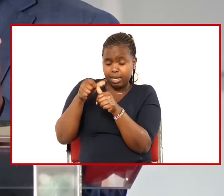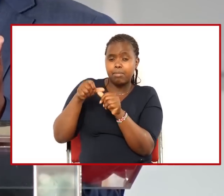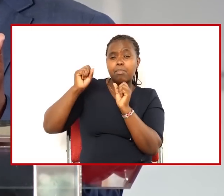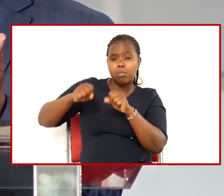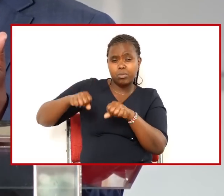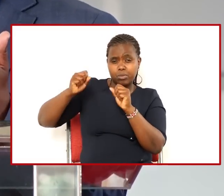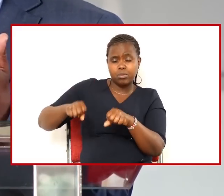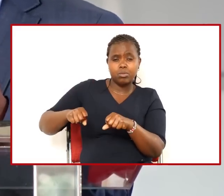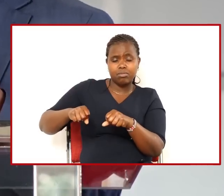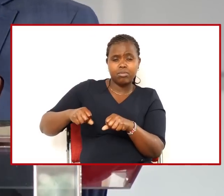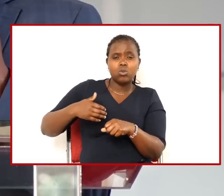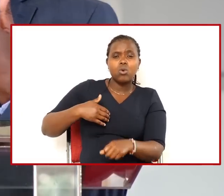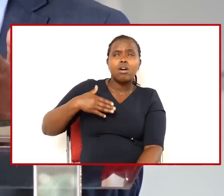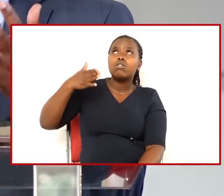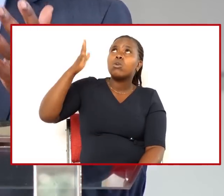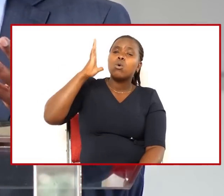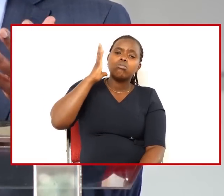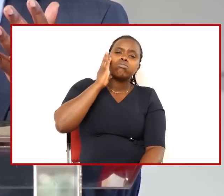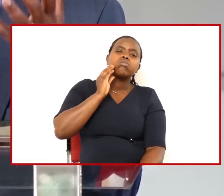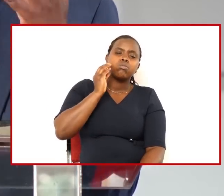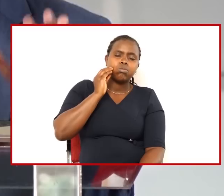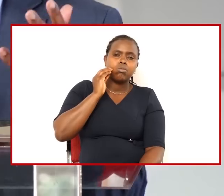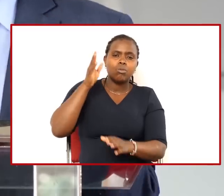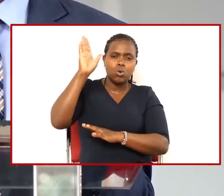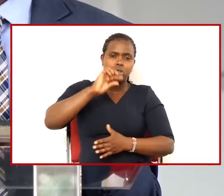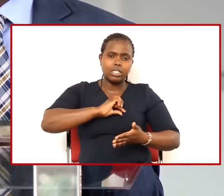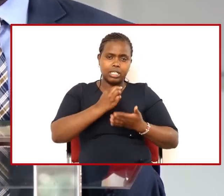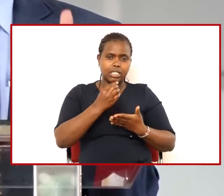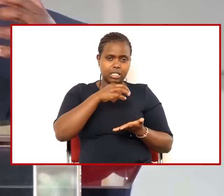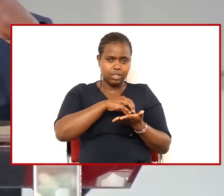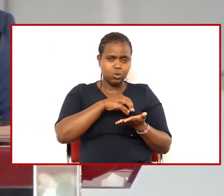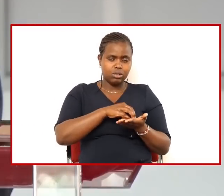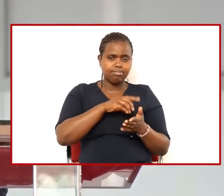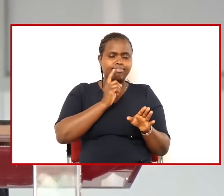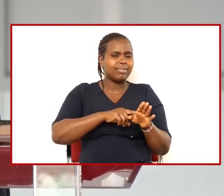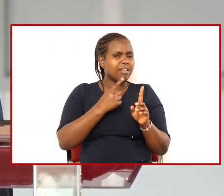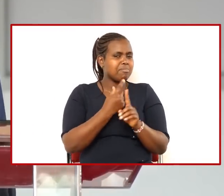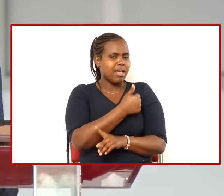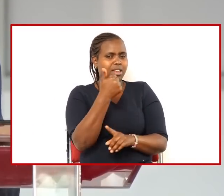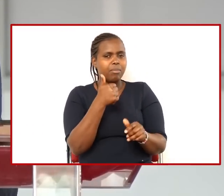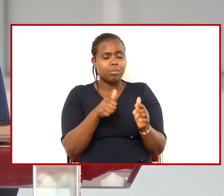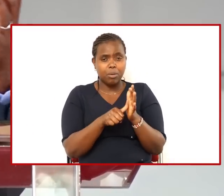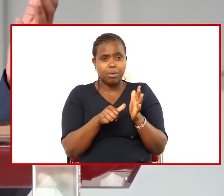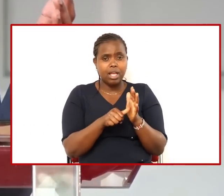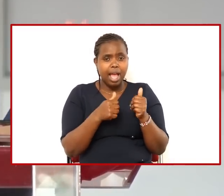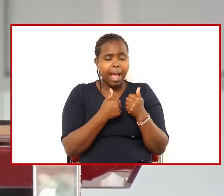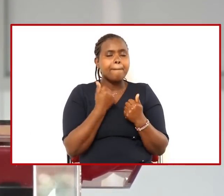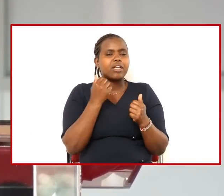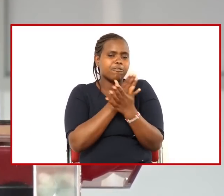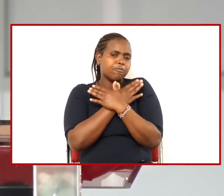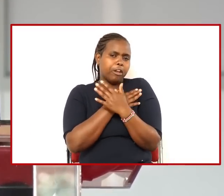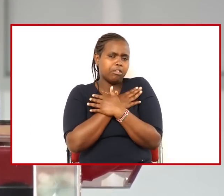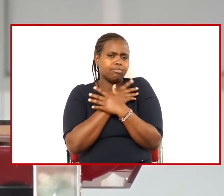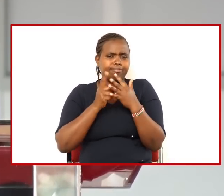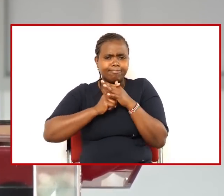is possible to experience God's grace in your situation, in your condition. Yes, friends may have fled away